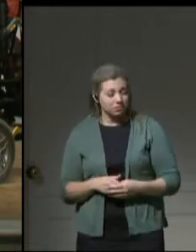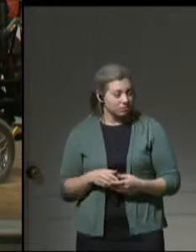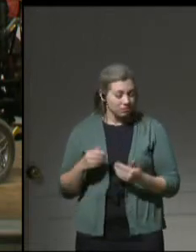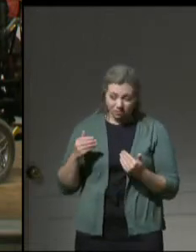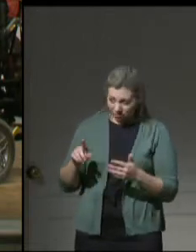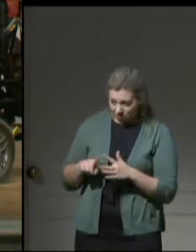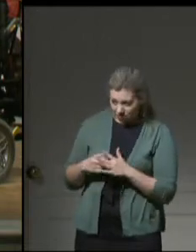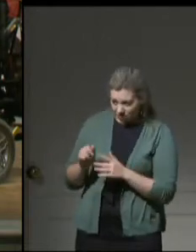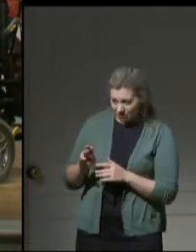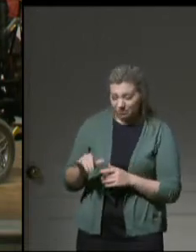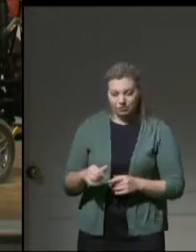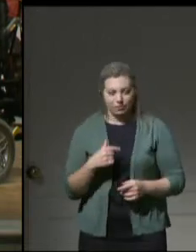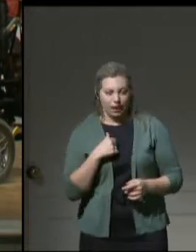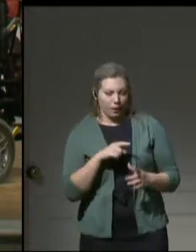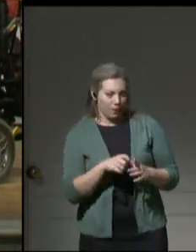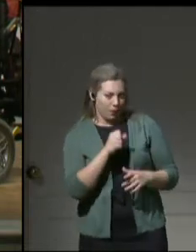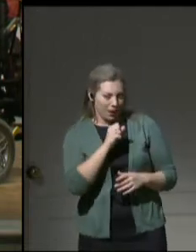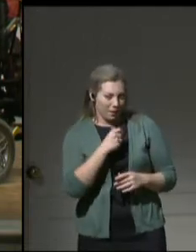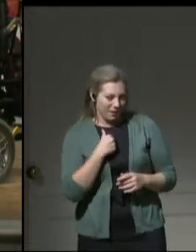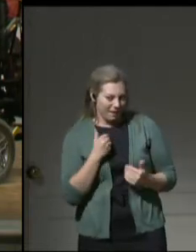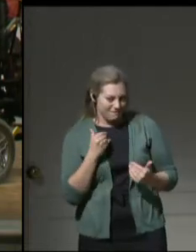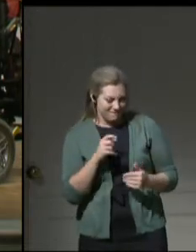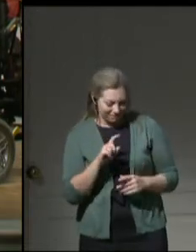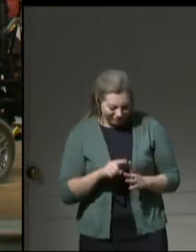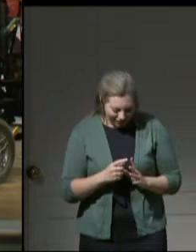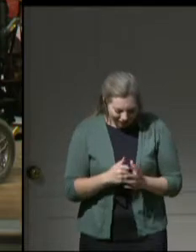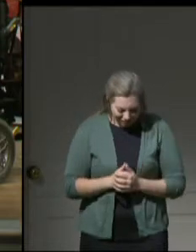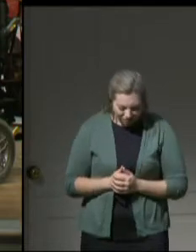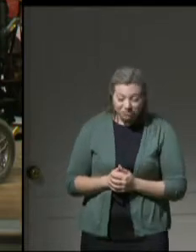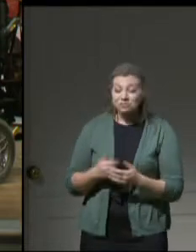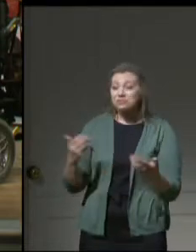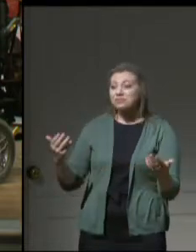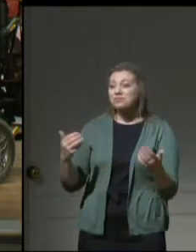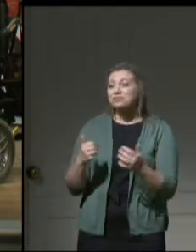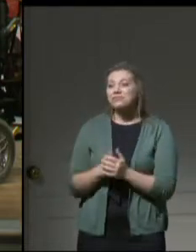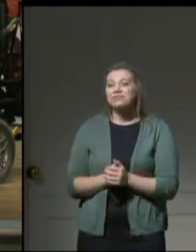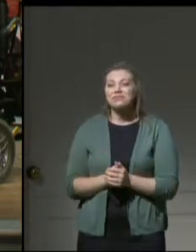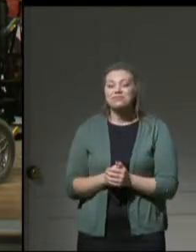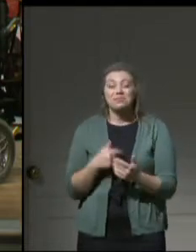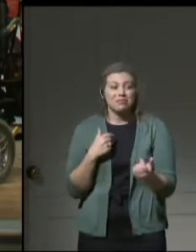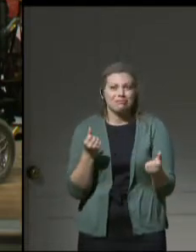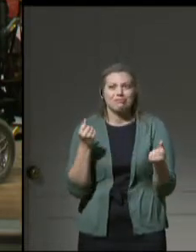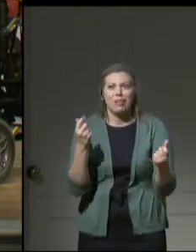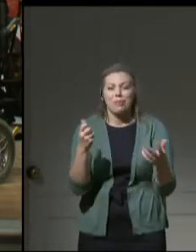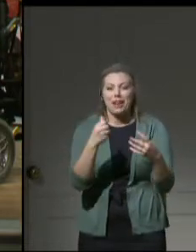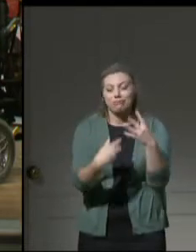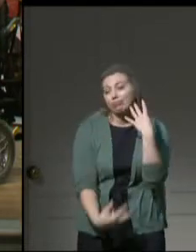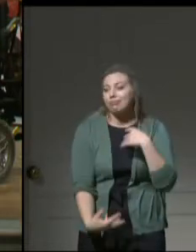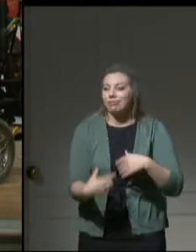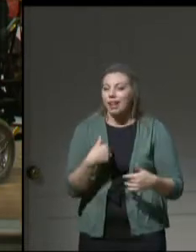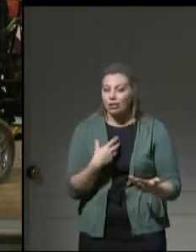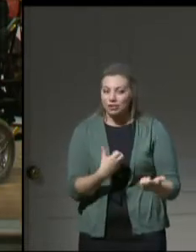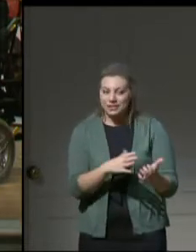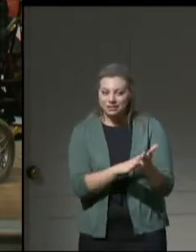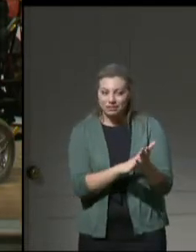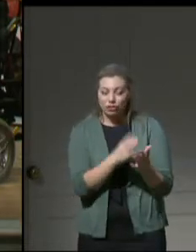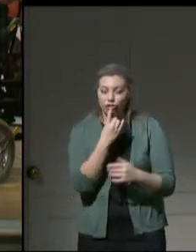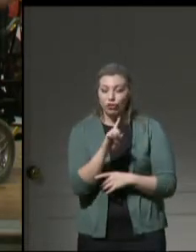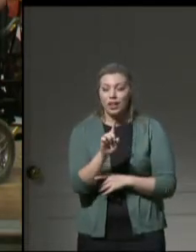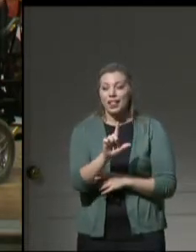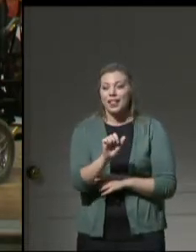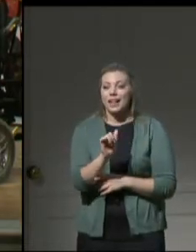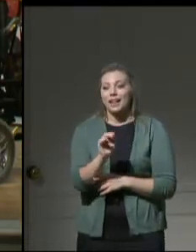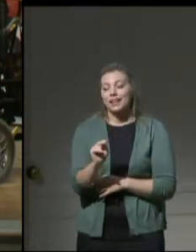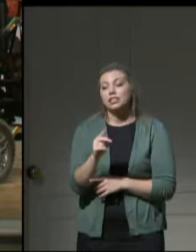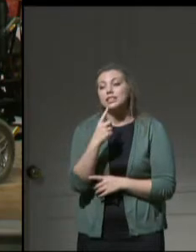start, Amy? I'm holding the microphone. Uh-oh. So I have so many. I wanted to give snaps to Leanne for saying always